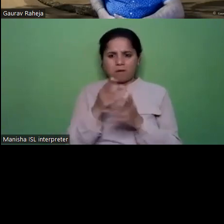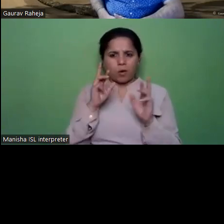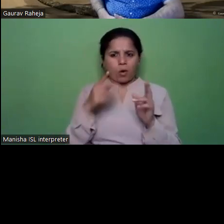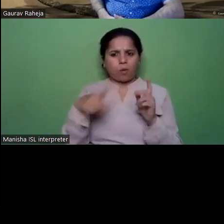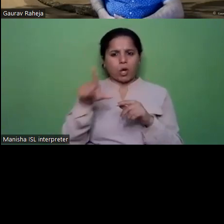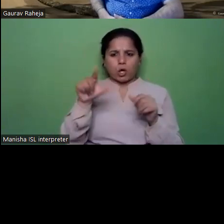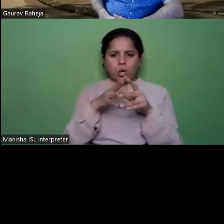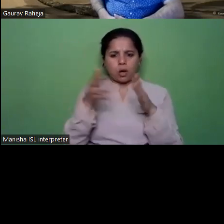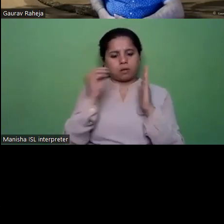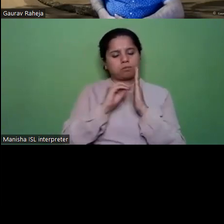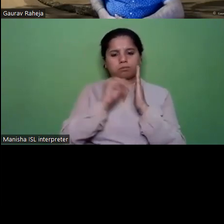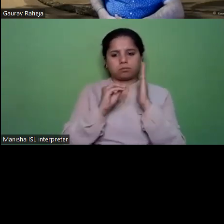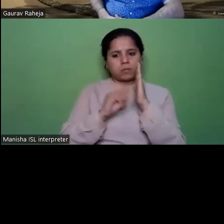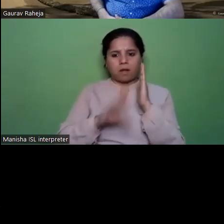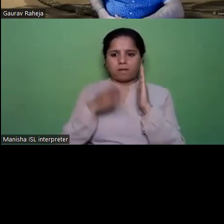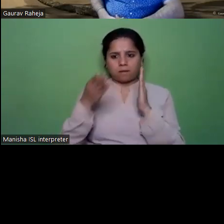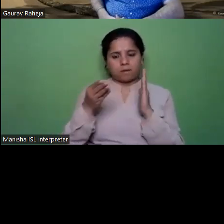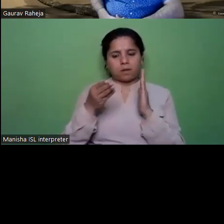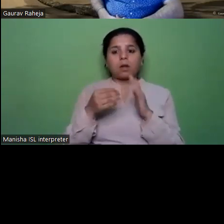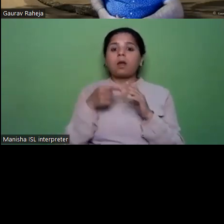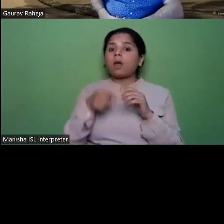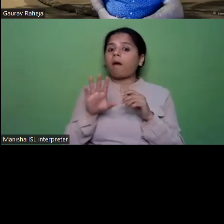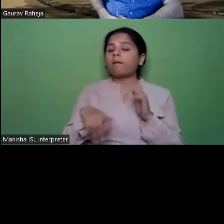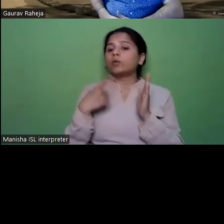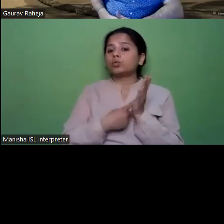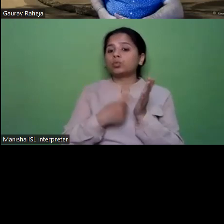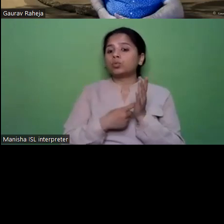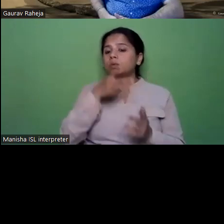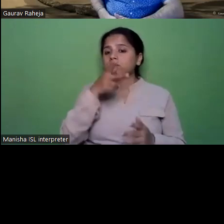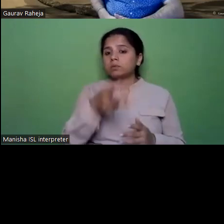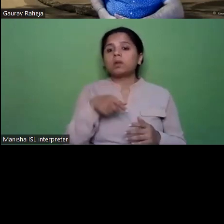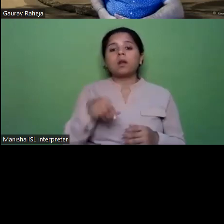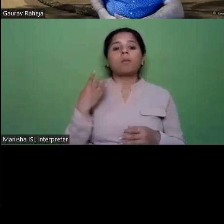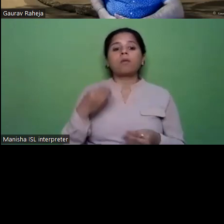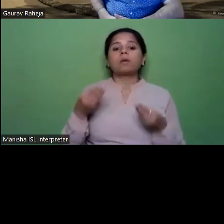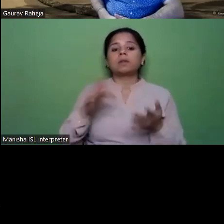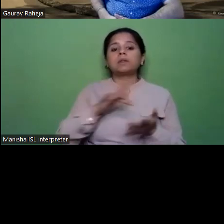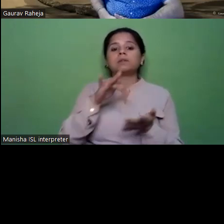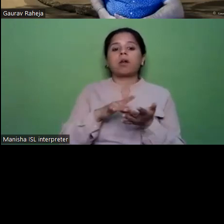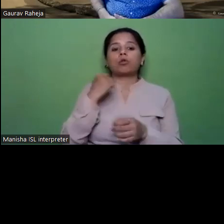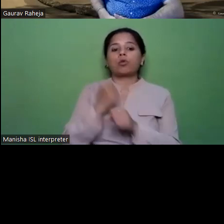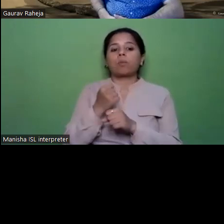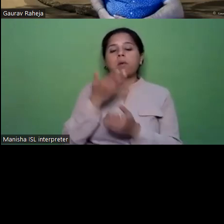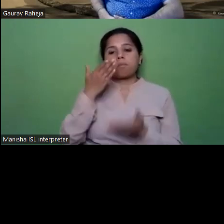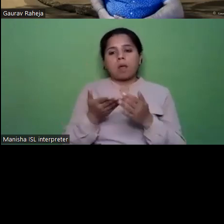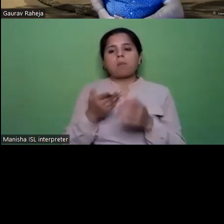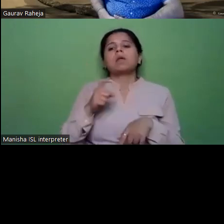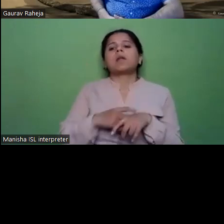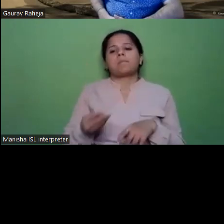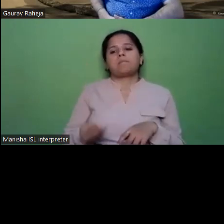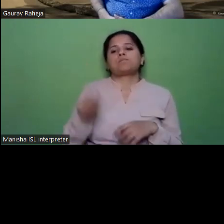writers. So there is a provision which says, provided that the central government may grant extension of